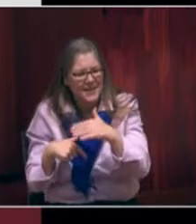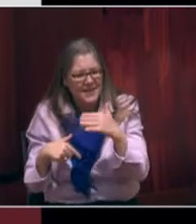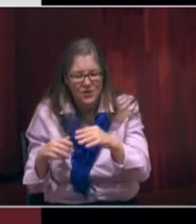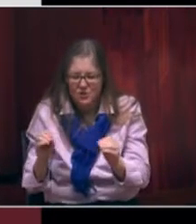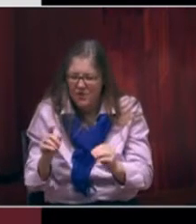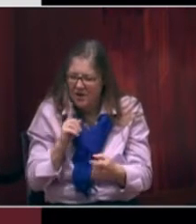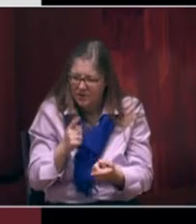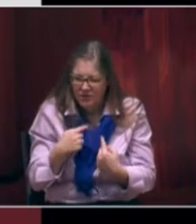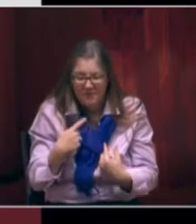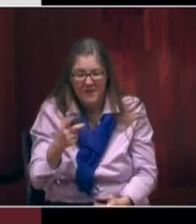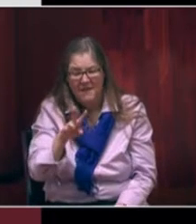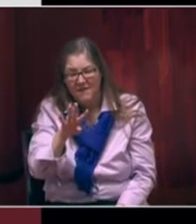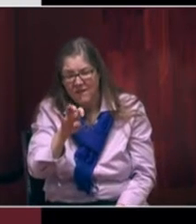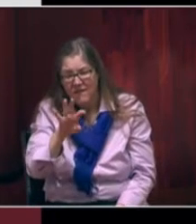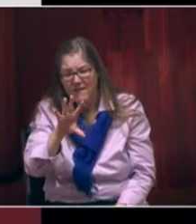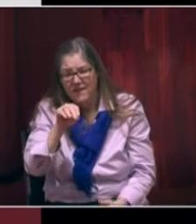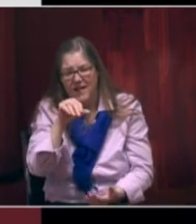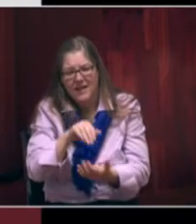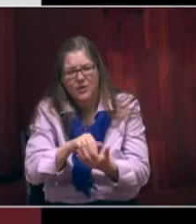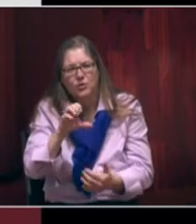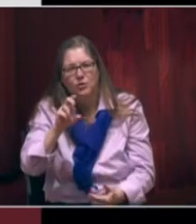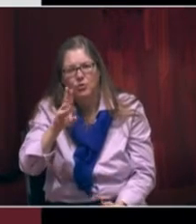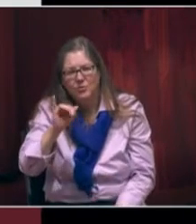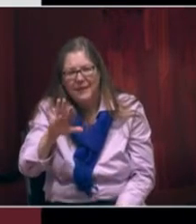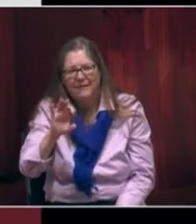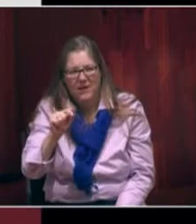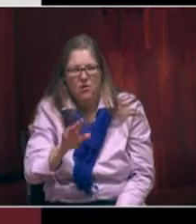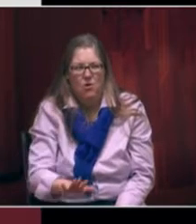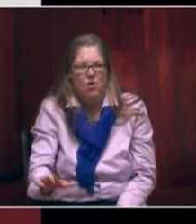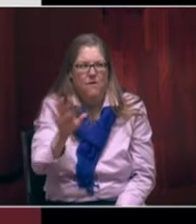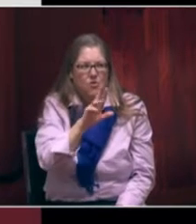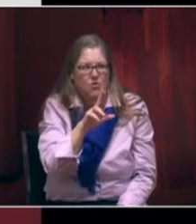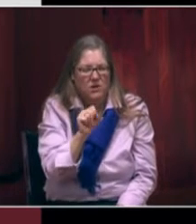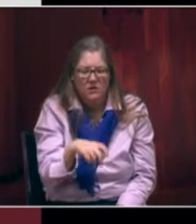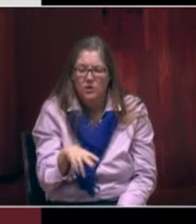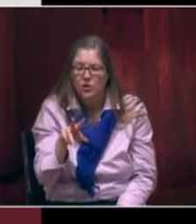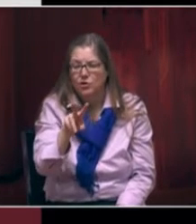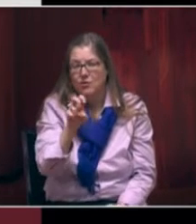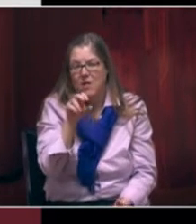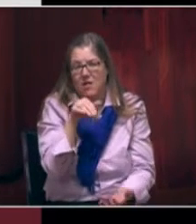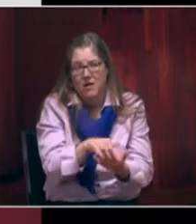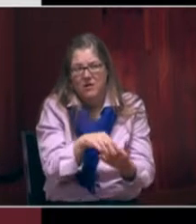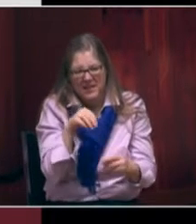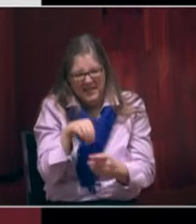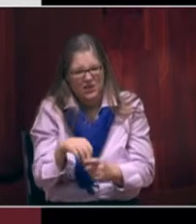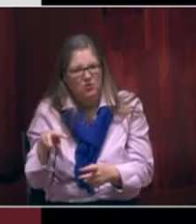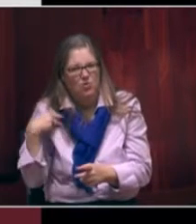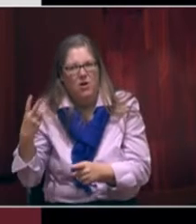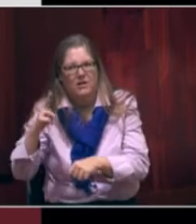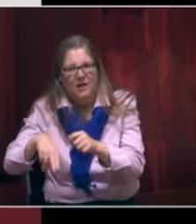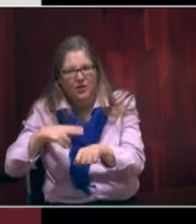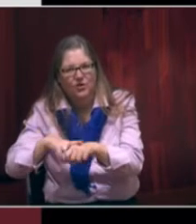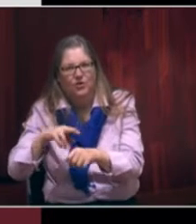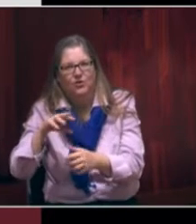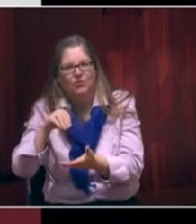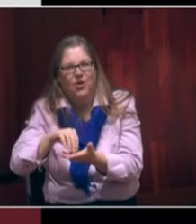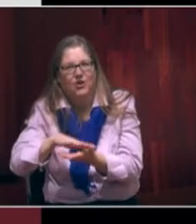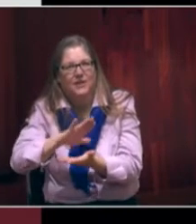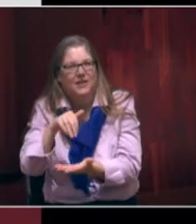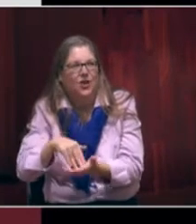about 450,000 cubic feet of it nationwide. 200,000 of it is in Washington National Record Center.